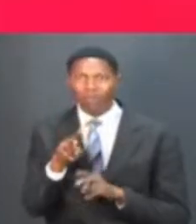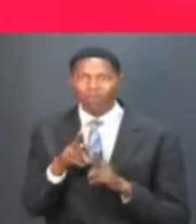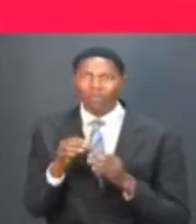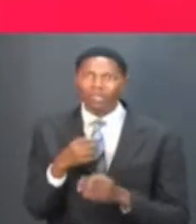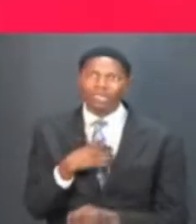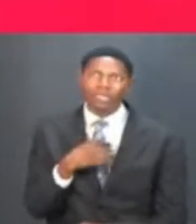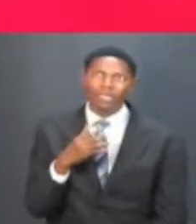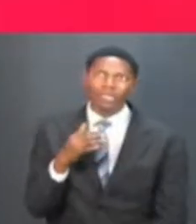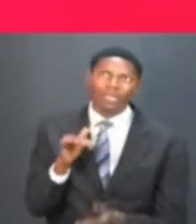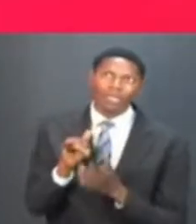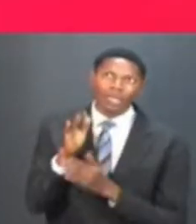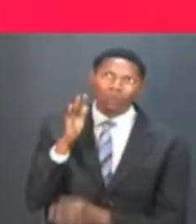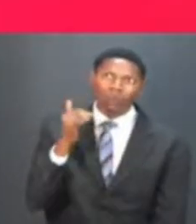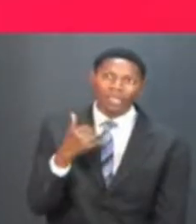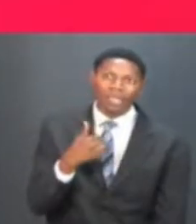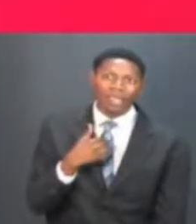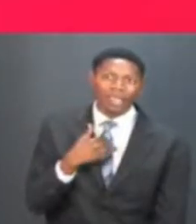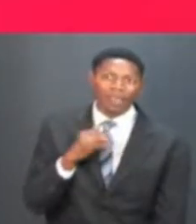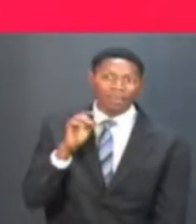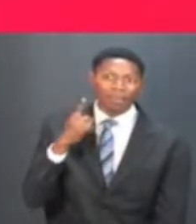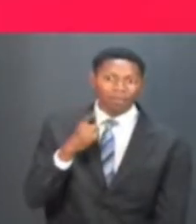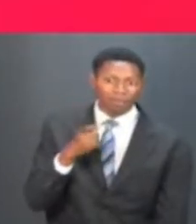the reason why you're having the first bite.